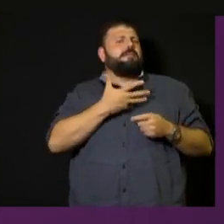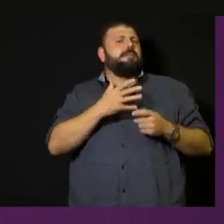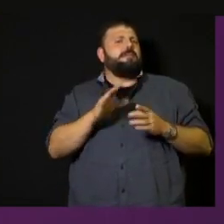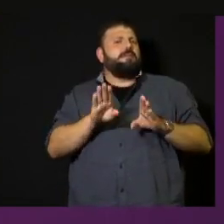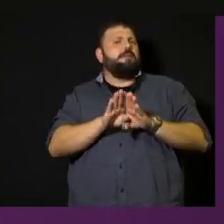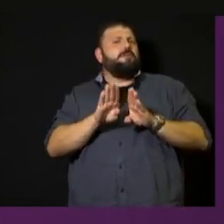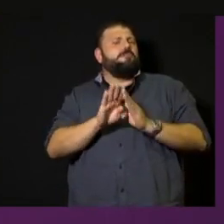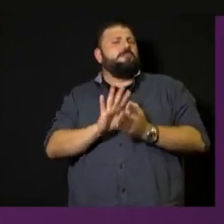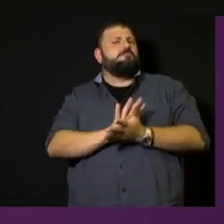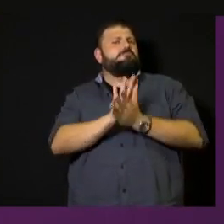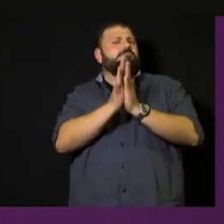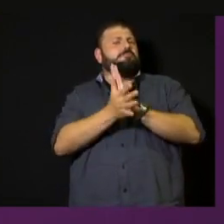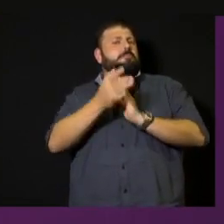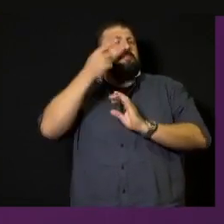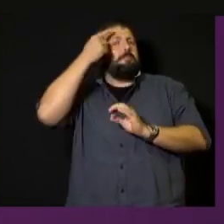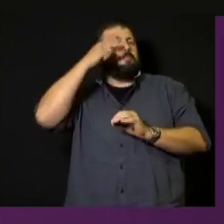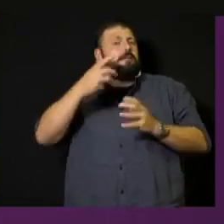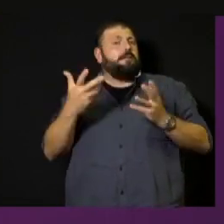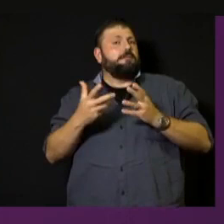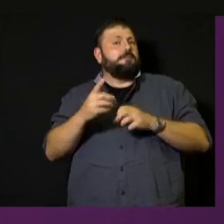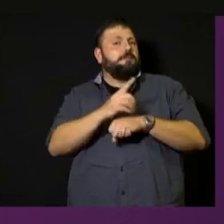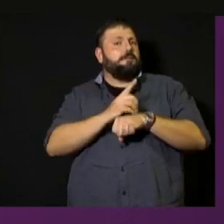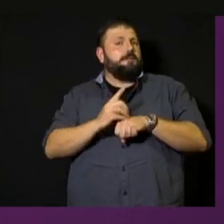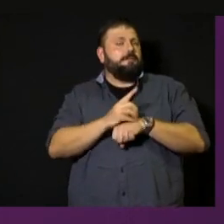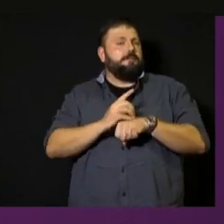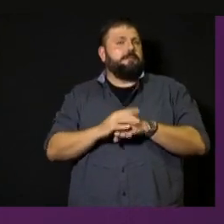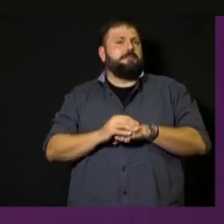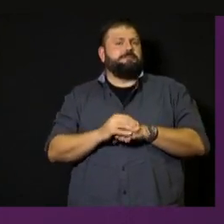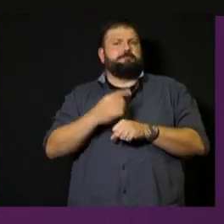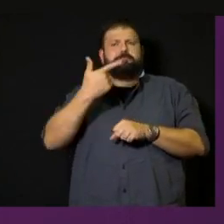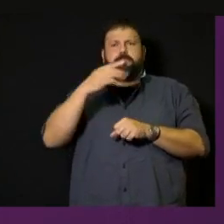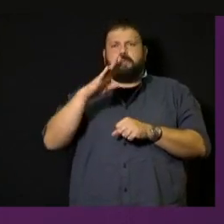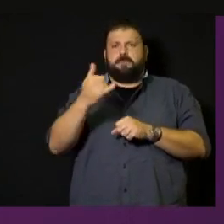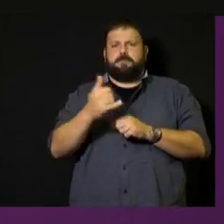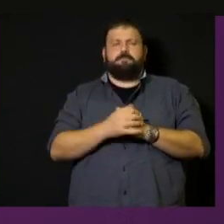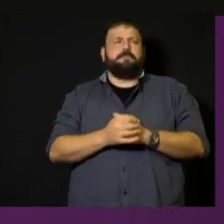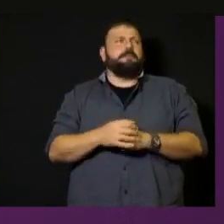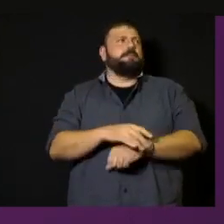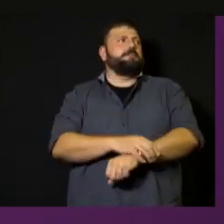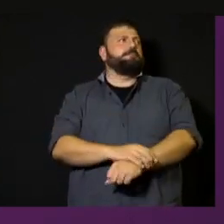diamantes. change in order to become Gaby. diamond? Gabi?